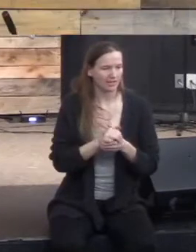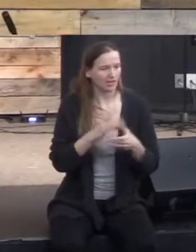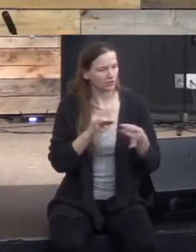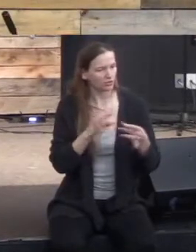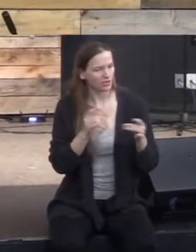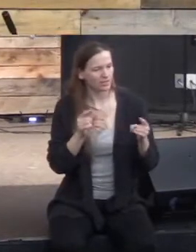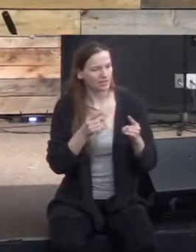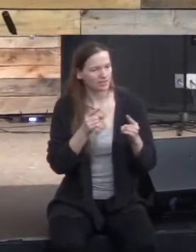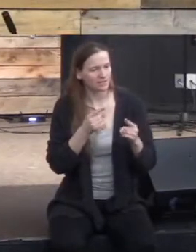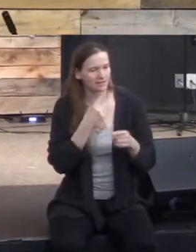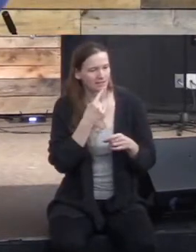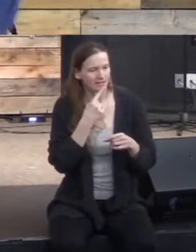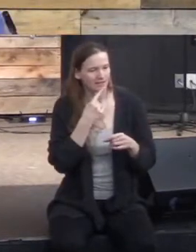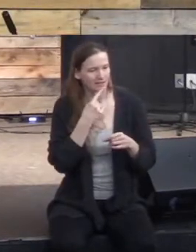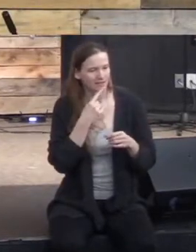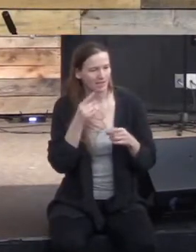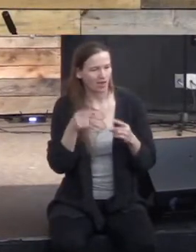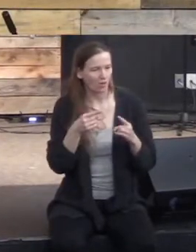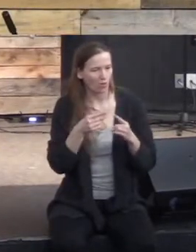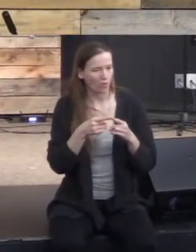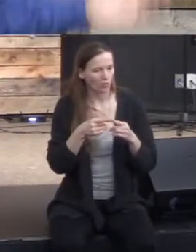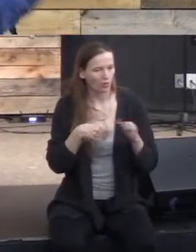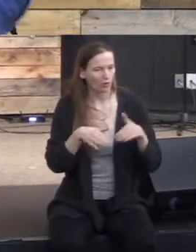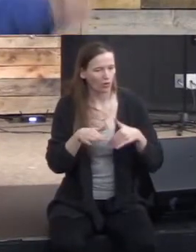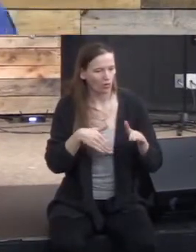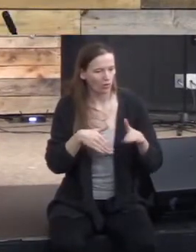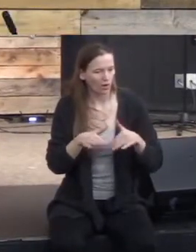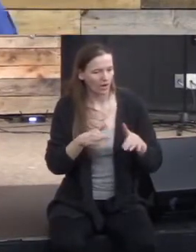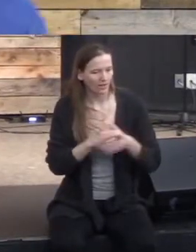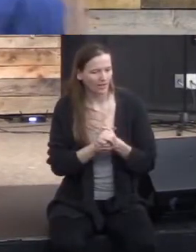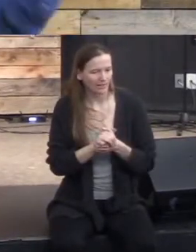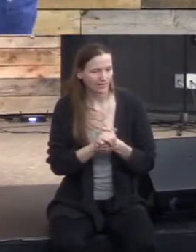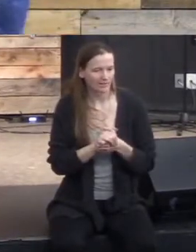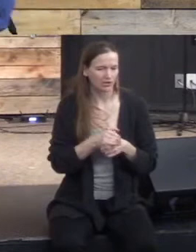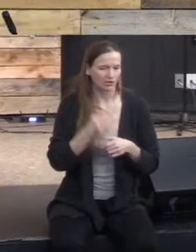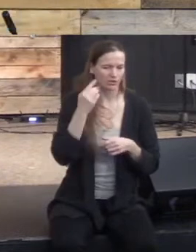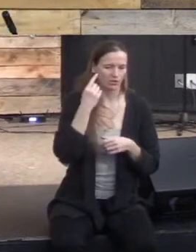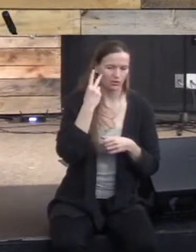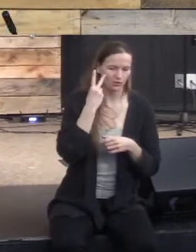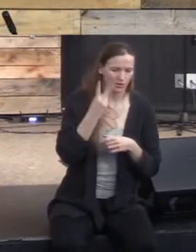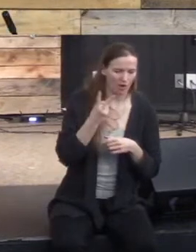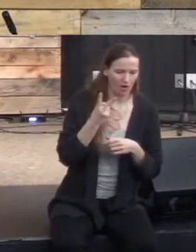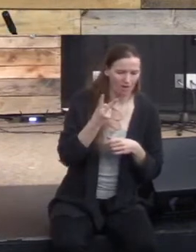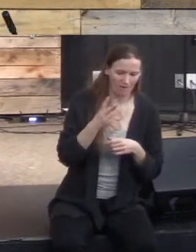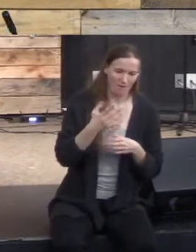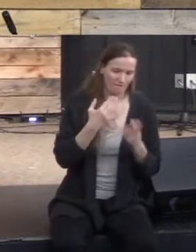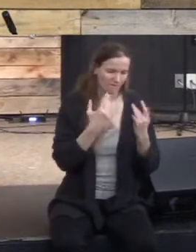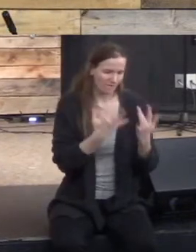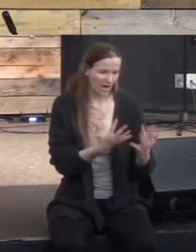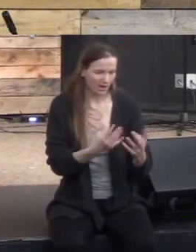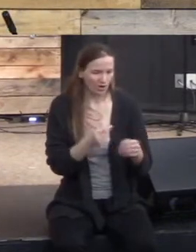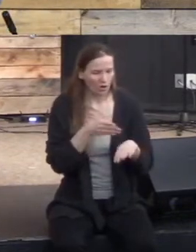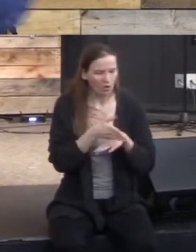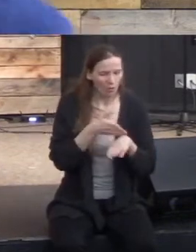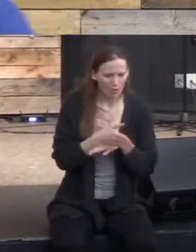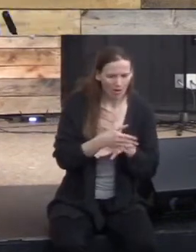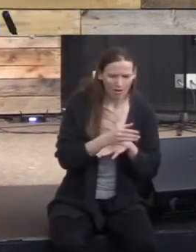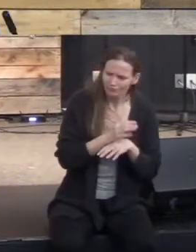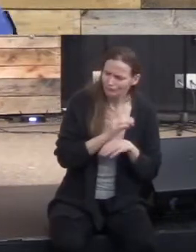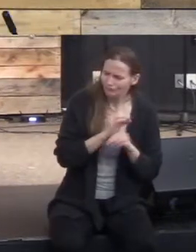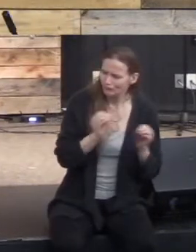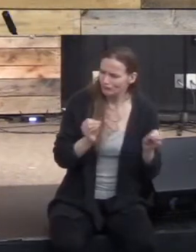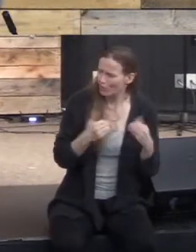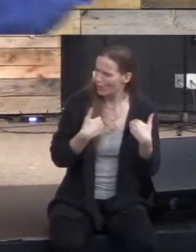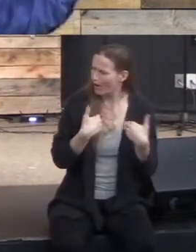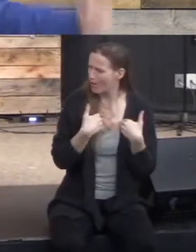on their way, Isaac noticed the fire in the wood, but the sacrifice was missing. Father, why is there no animal for the